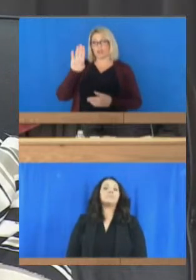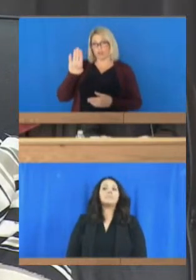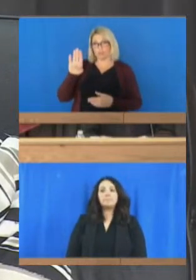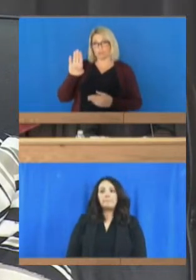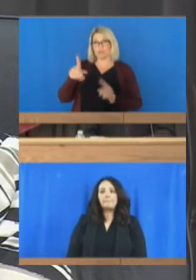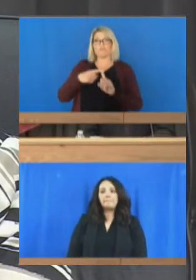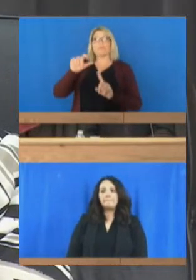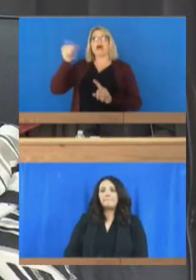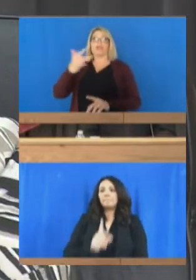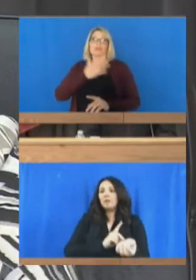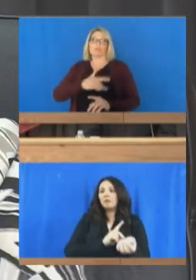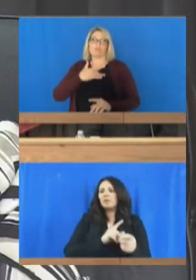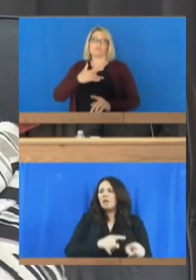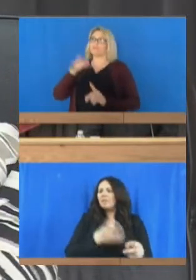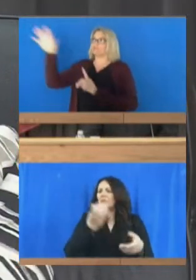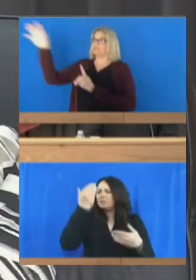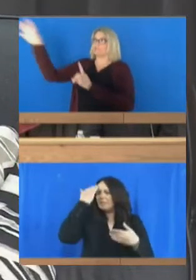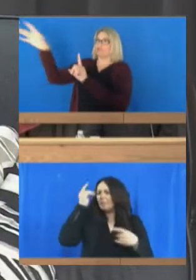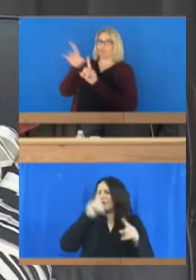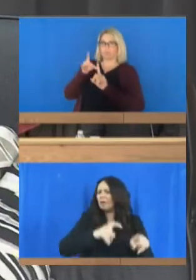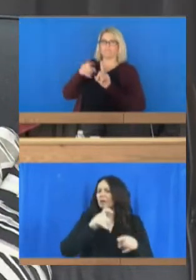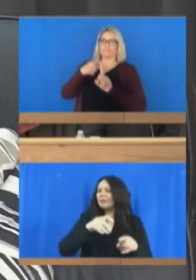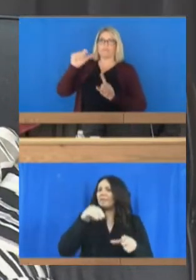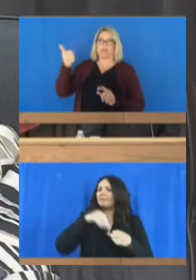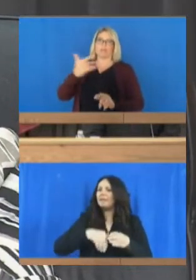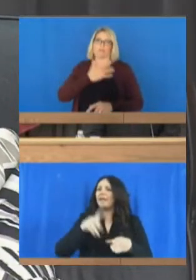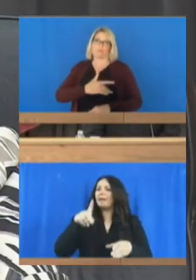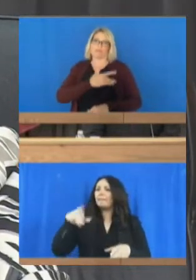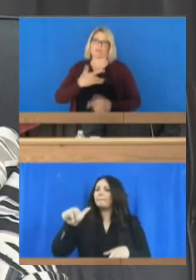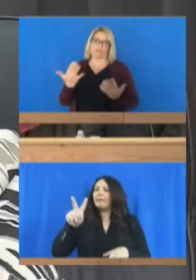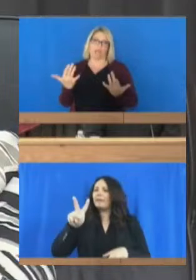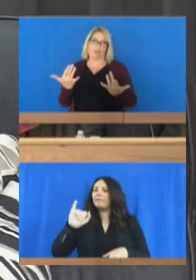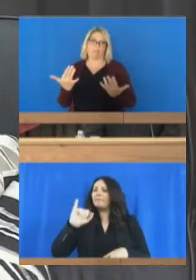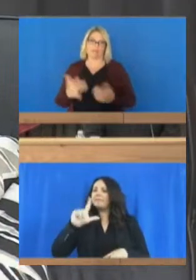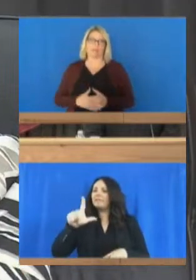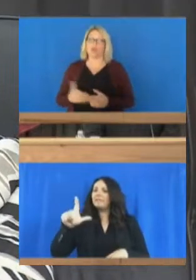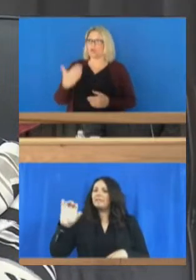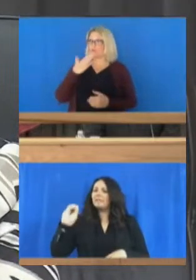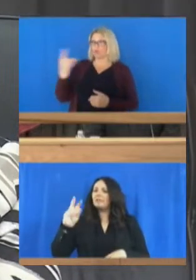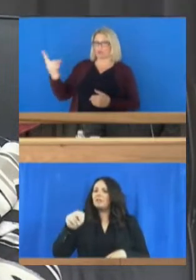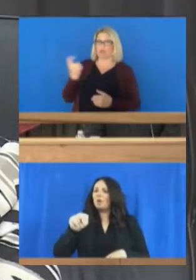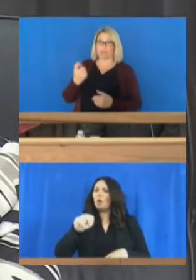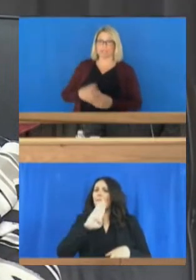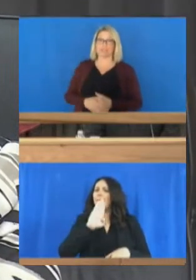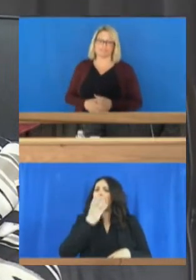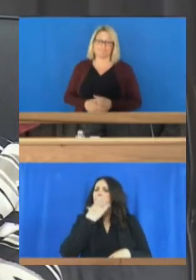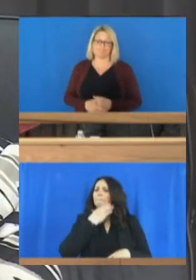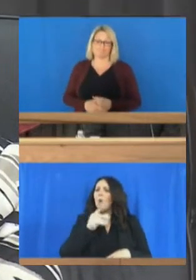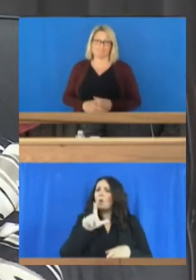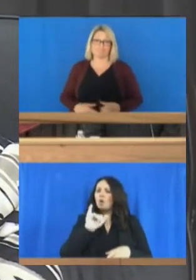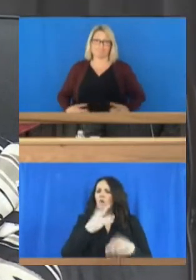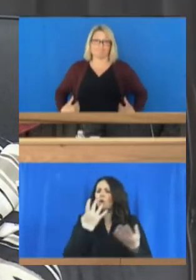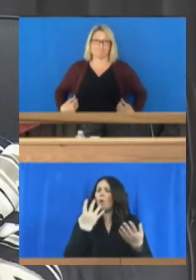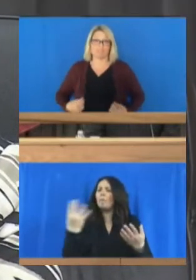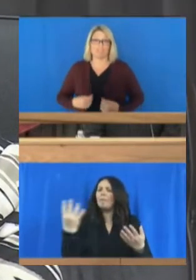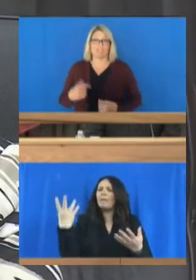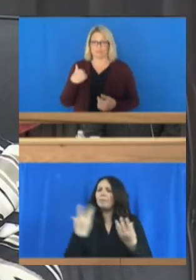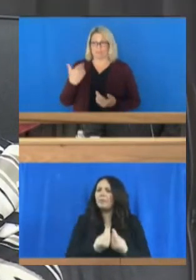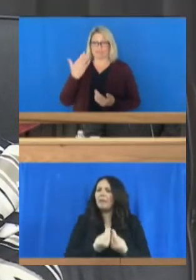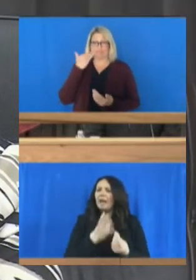And just to clarify for communications folks, when we're going to try to find that information for you, is that are there people here who